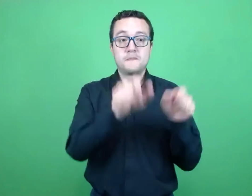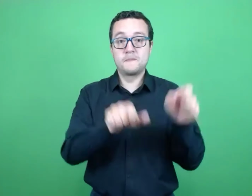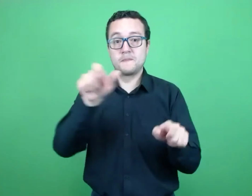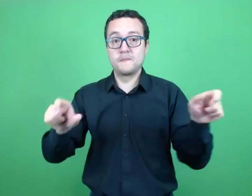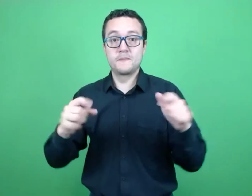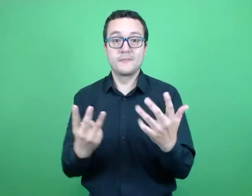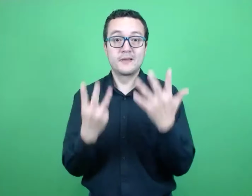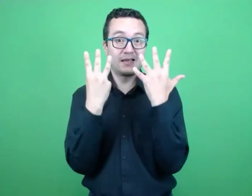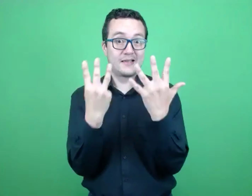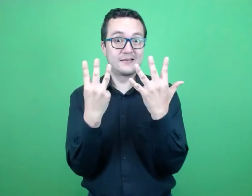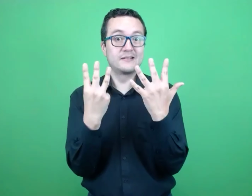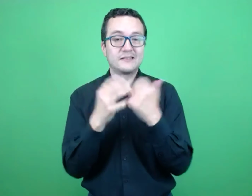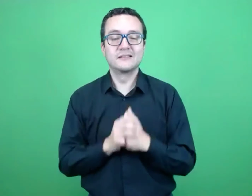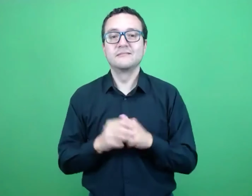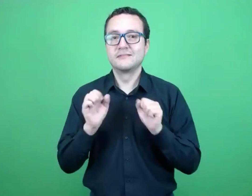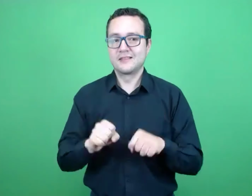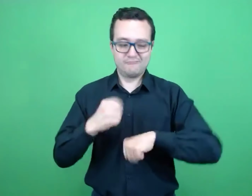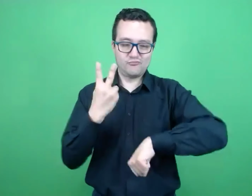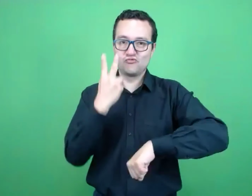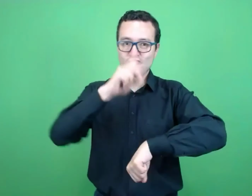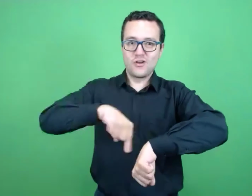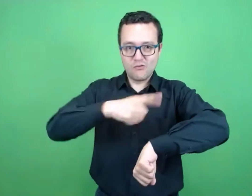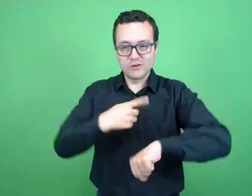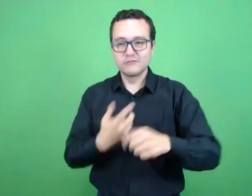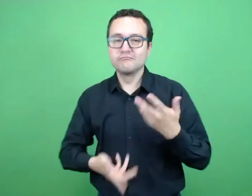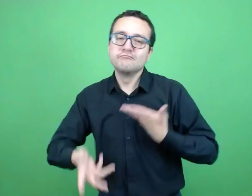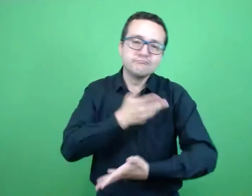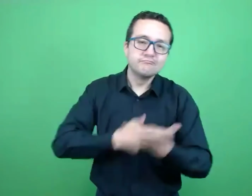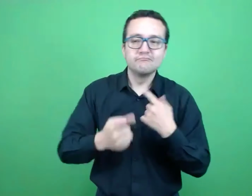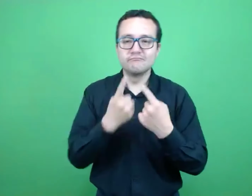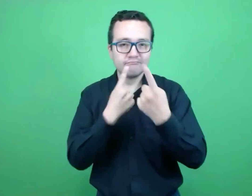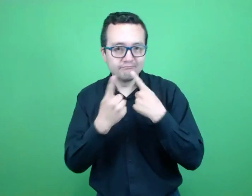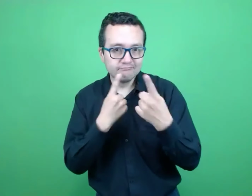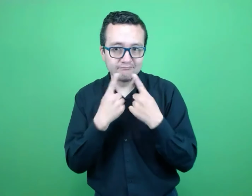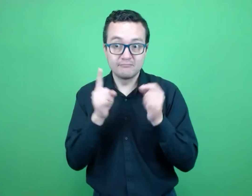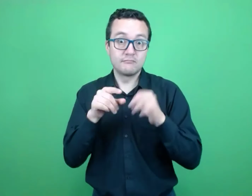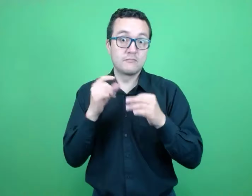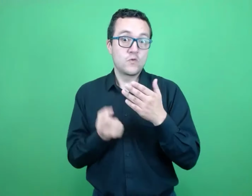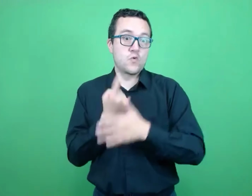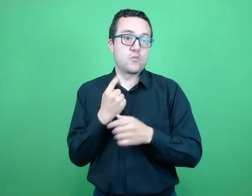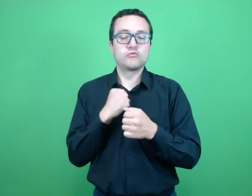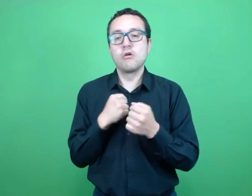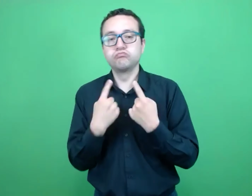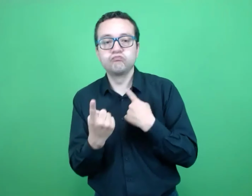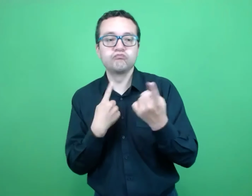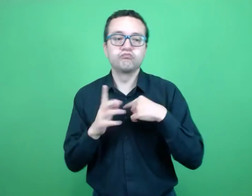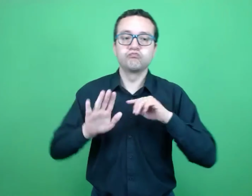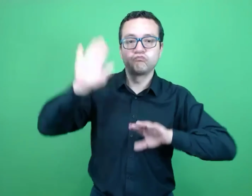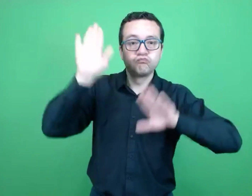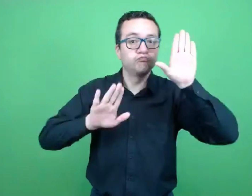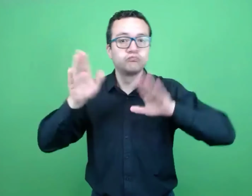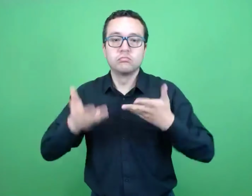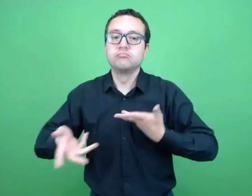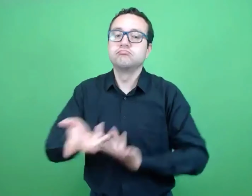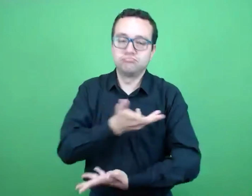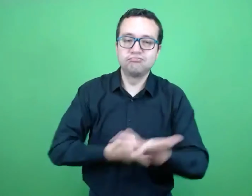and answer opportunities throughout. And myself, along with the fellow speakers, will point out when it's a good time to take some of those question and